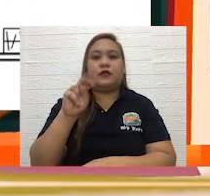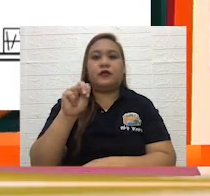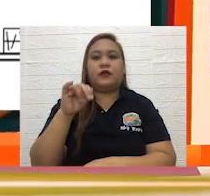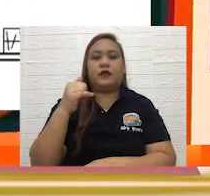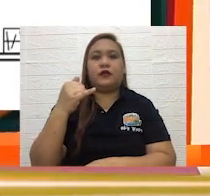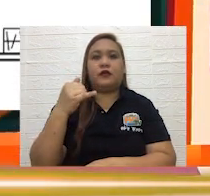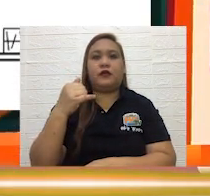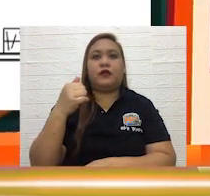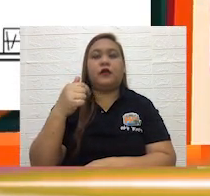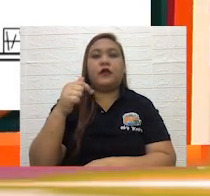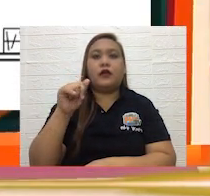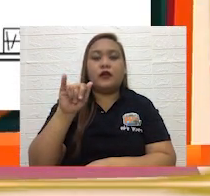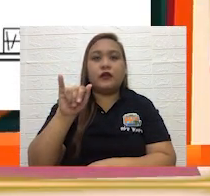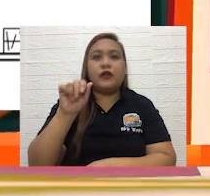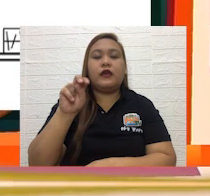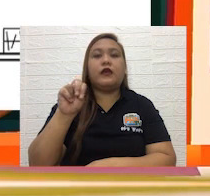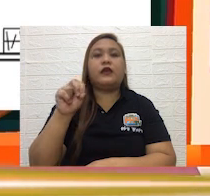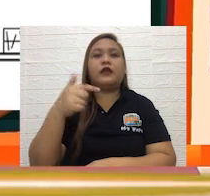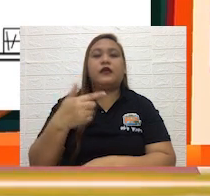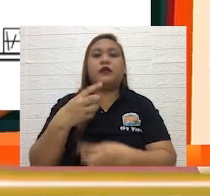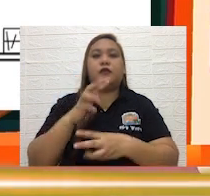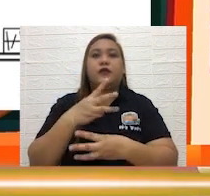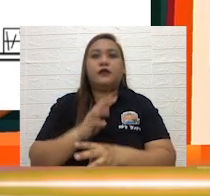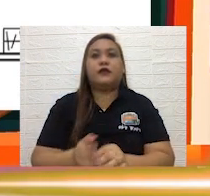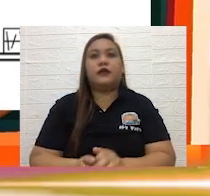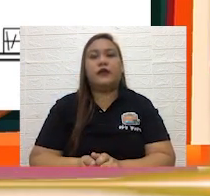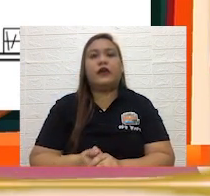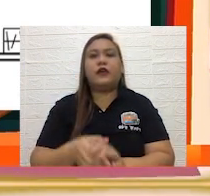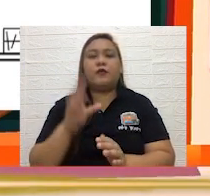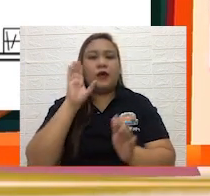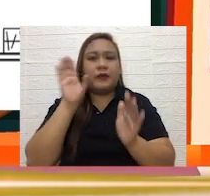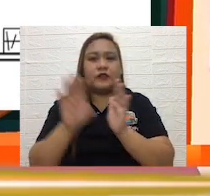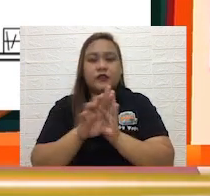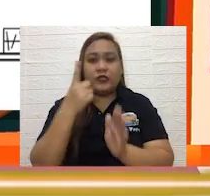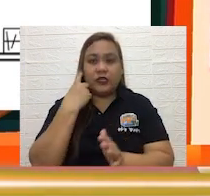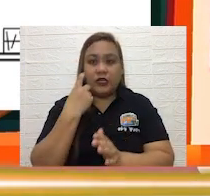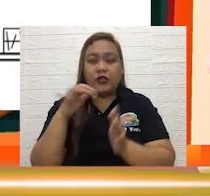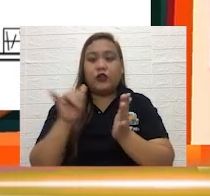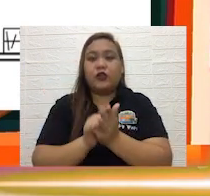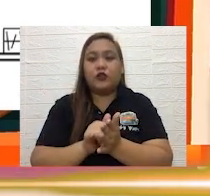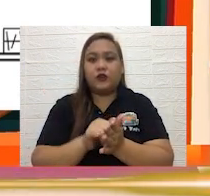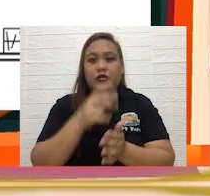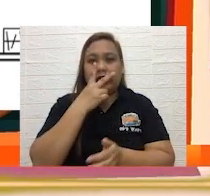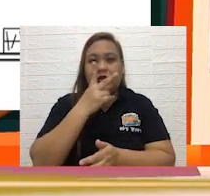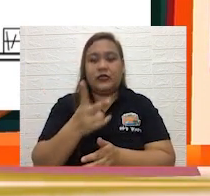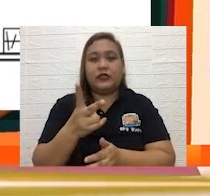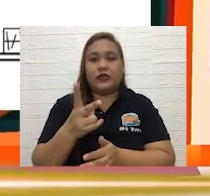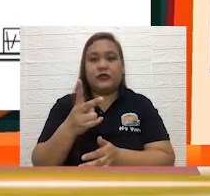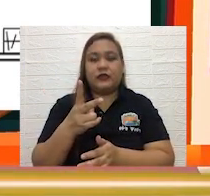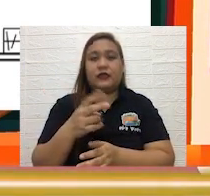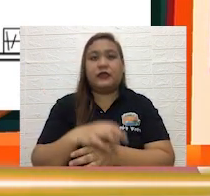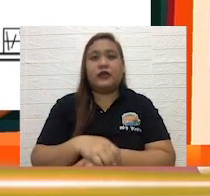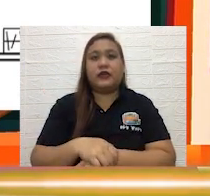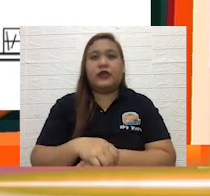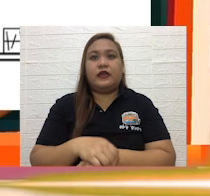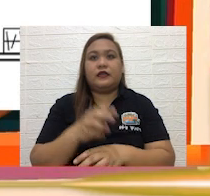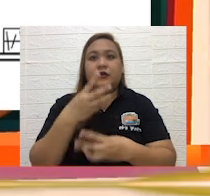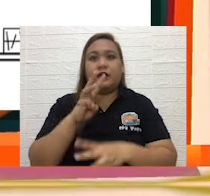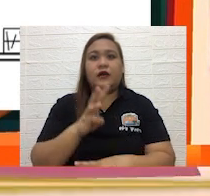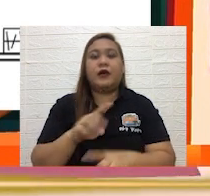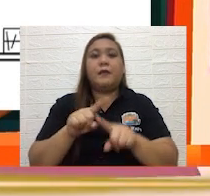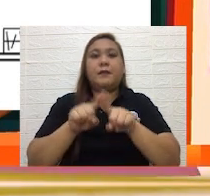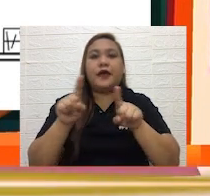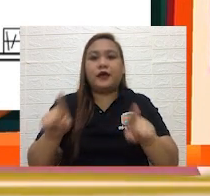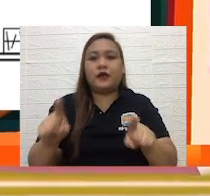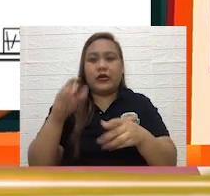The images earlier were actual doors and windows. However, in drawing floor plans, they are illustrated as